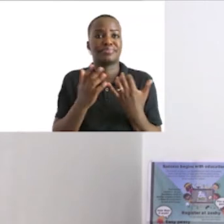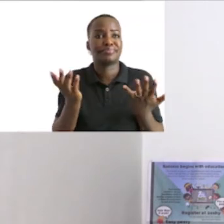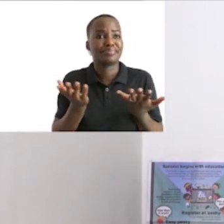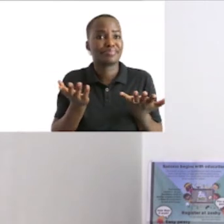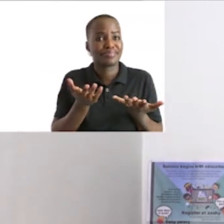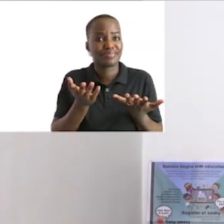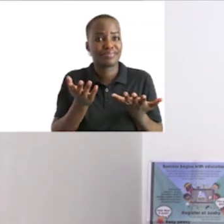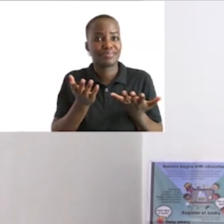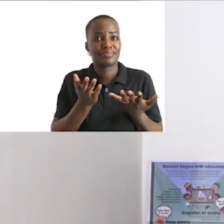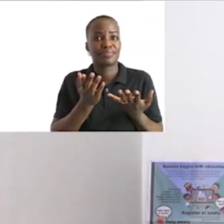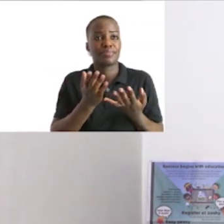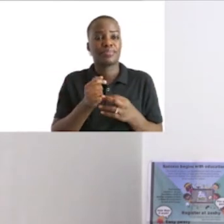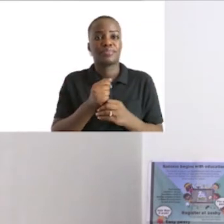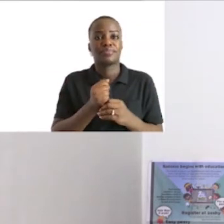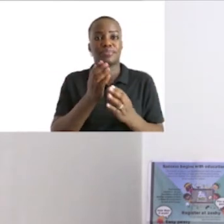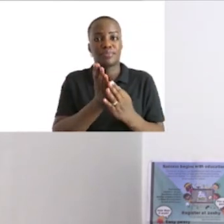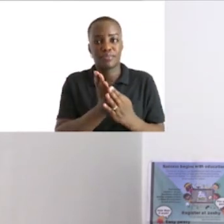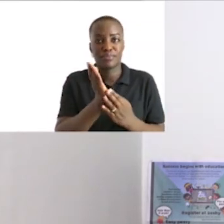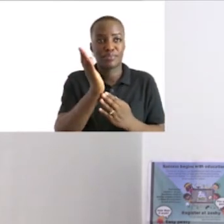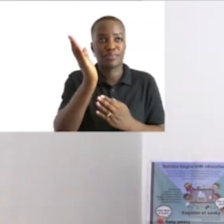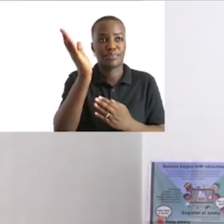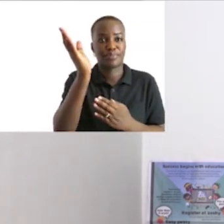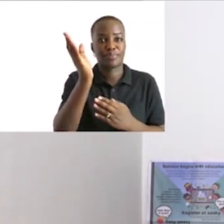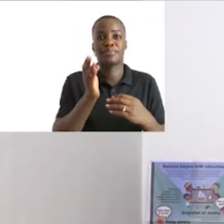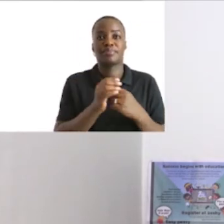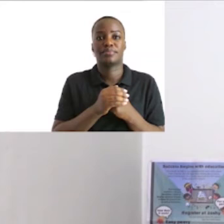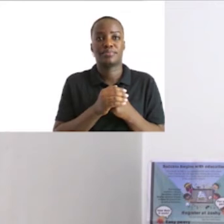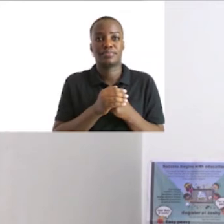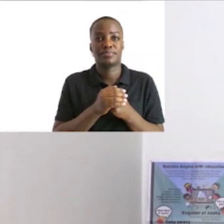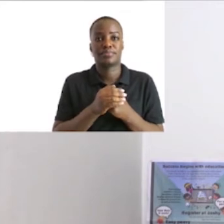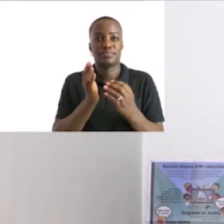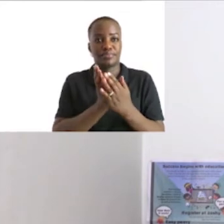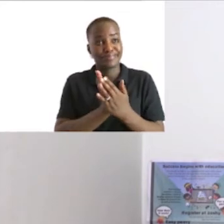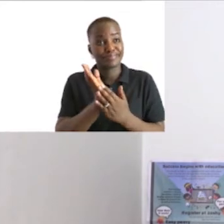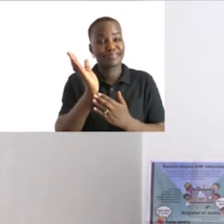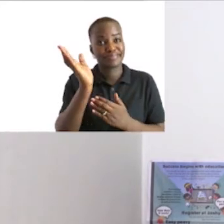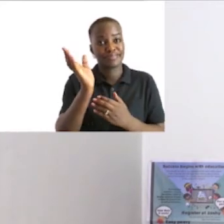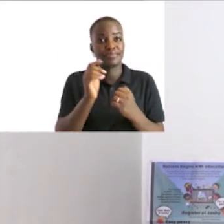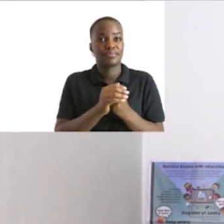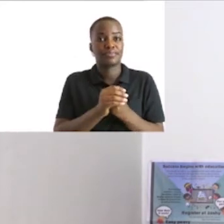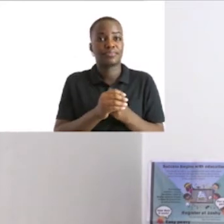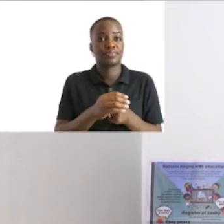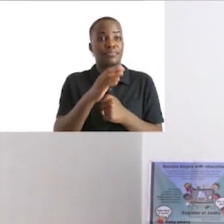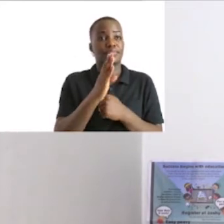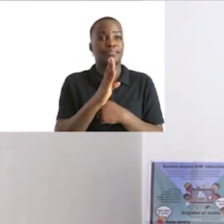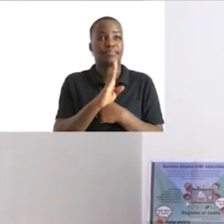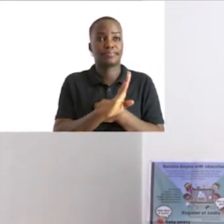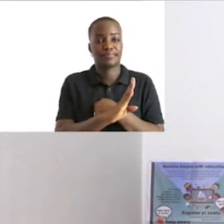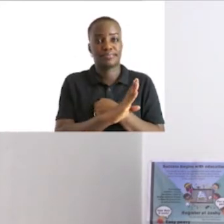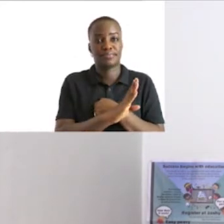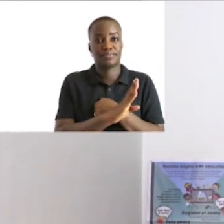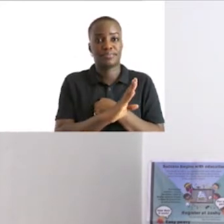So let us now try going across diagonally. Let us see if it works.